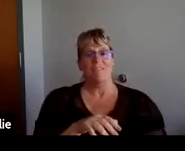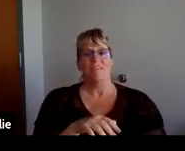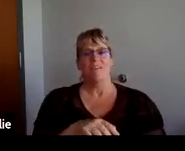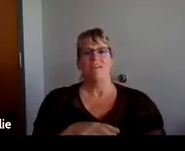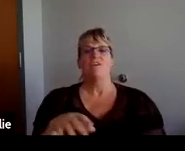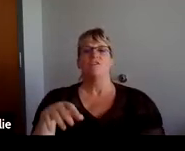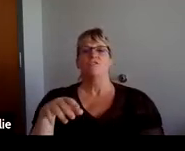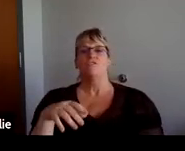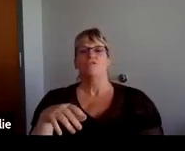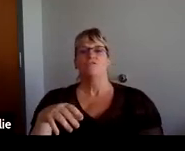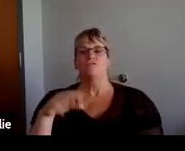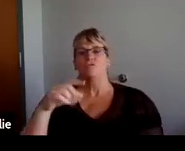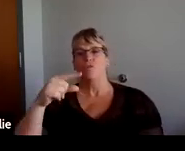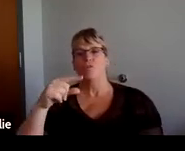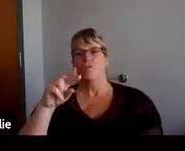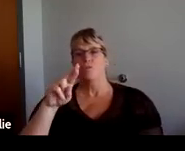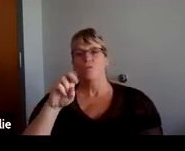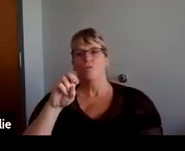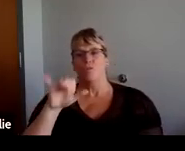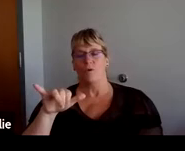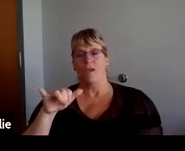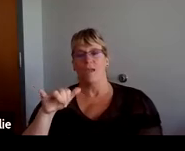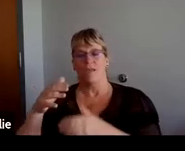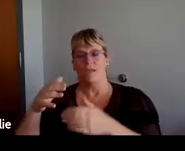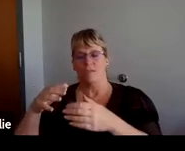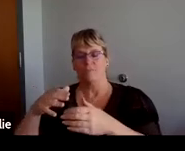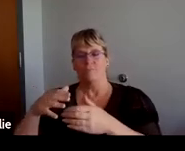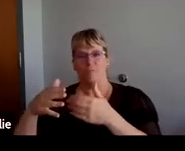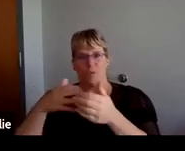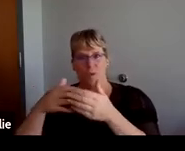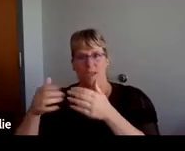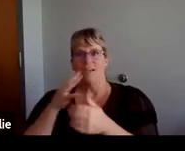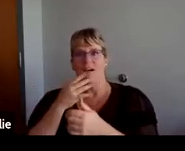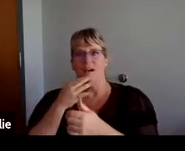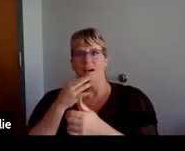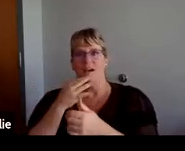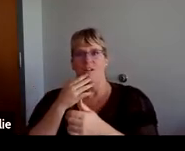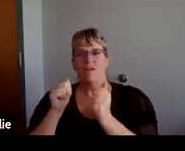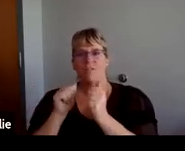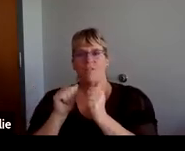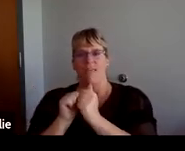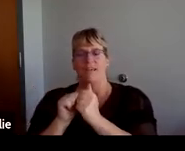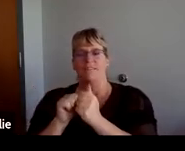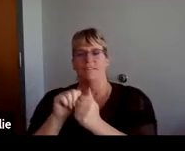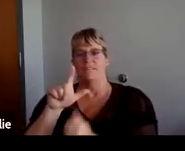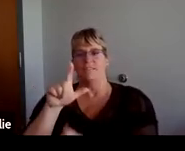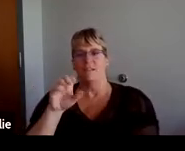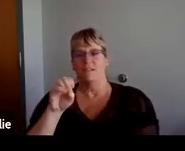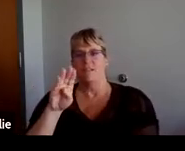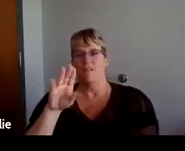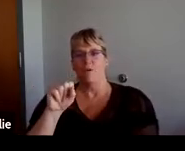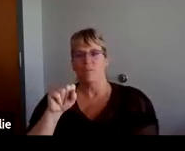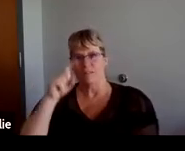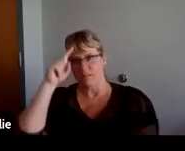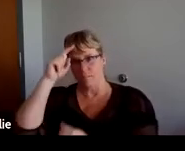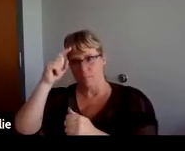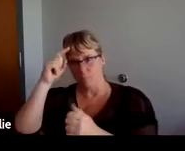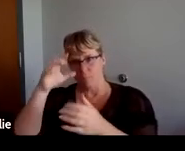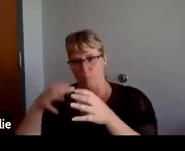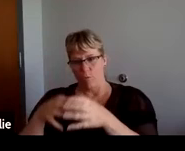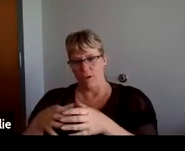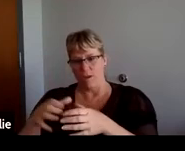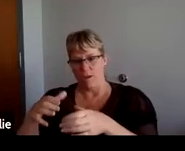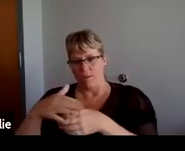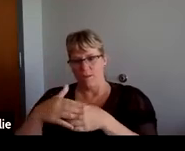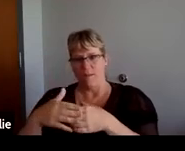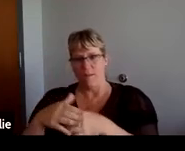matter development in the prefrontal cortex, in the parietal lobes of the brain. We'll look at that in a little bit. The